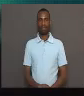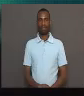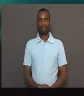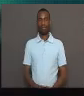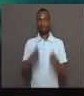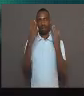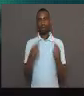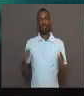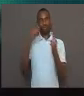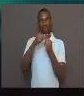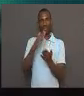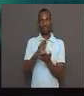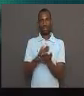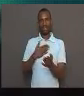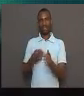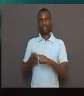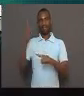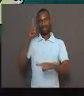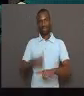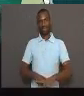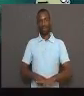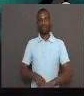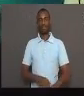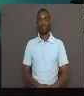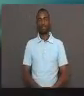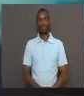Let's get back to our lesson.